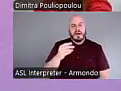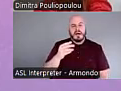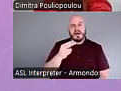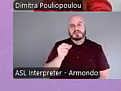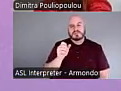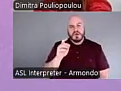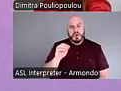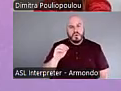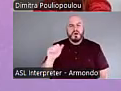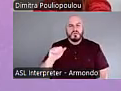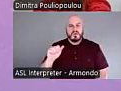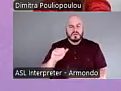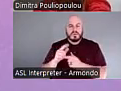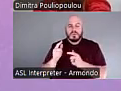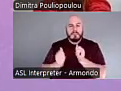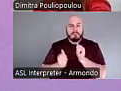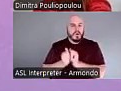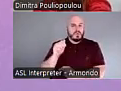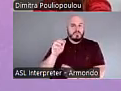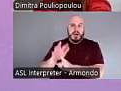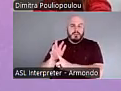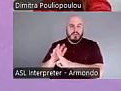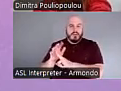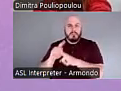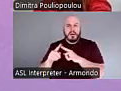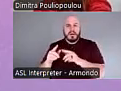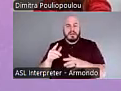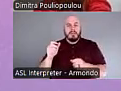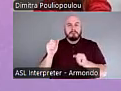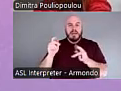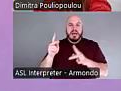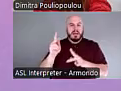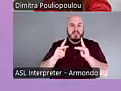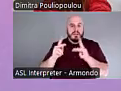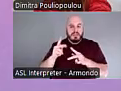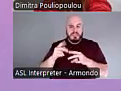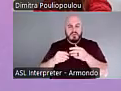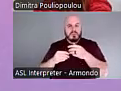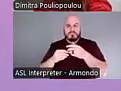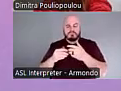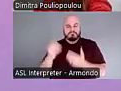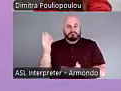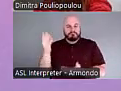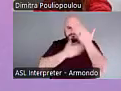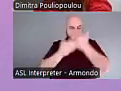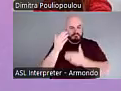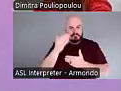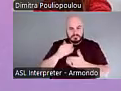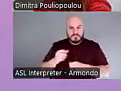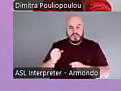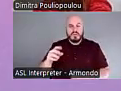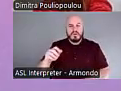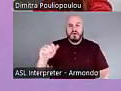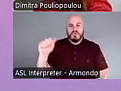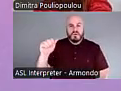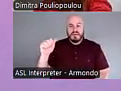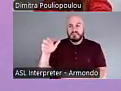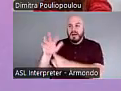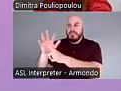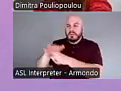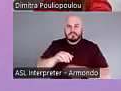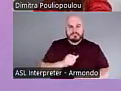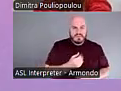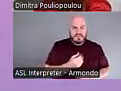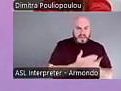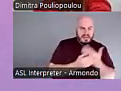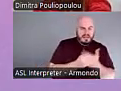conditions, and yet it receives far less attention than knee or hip osteoarthritis. It causes pain, stiffness, loss of